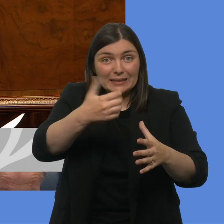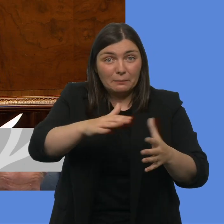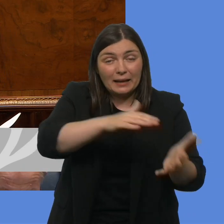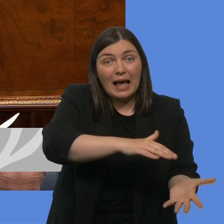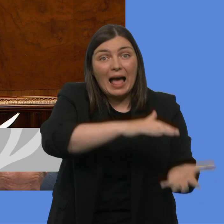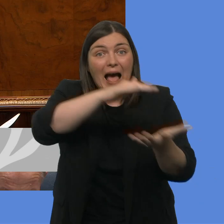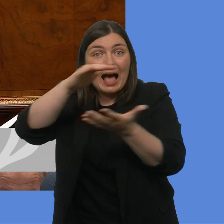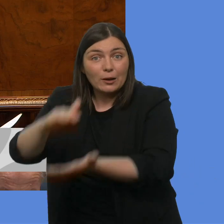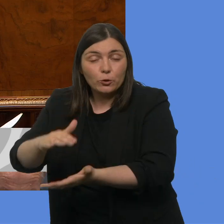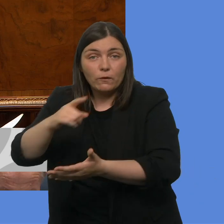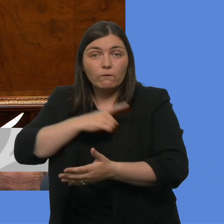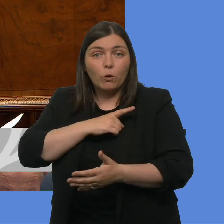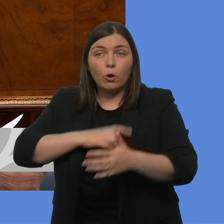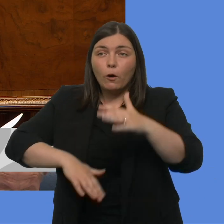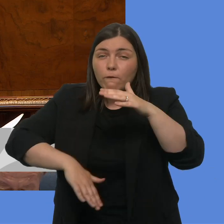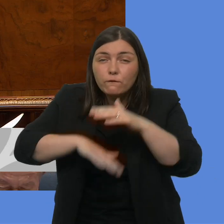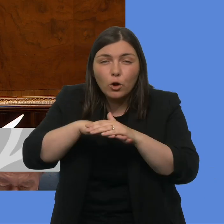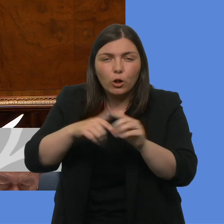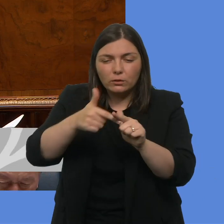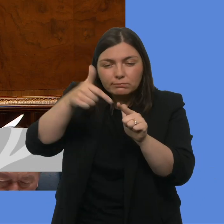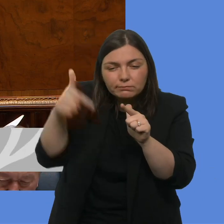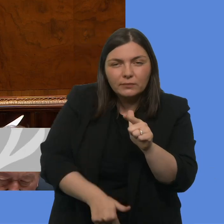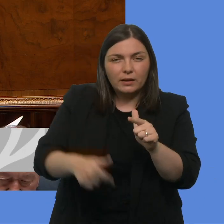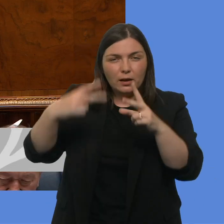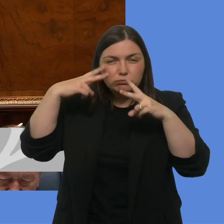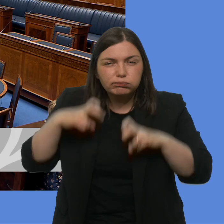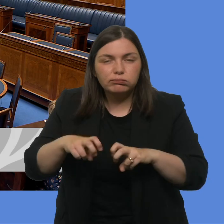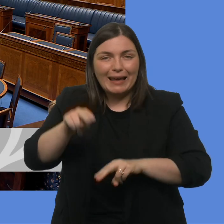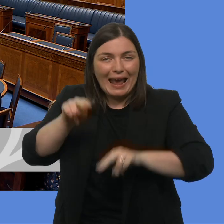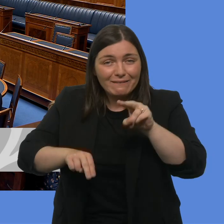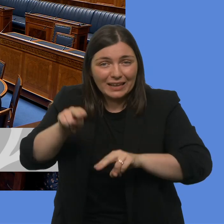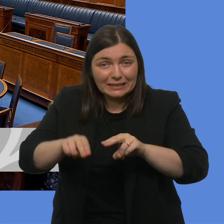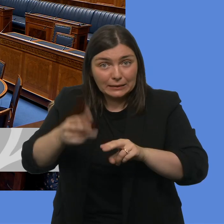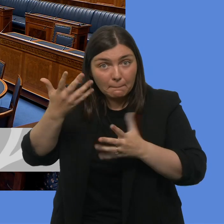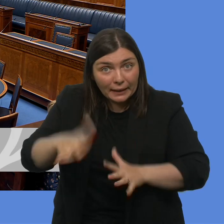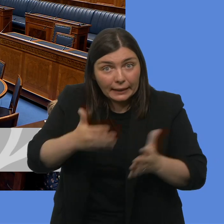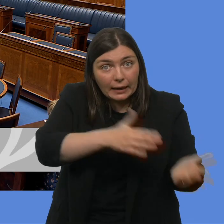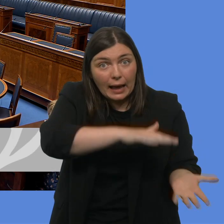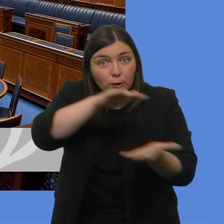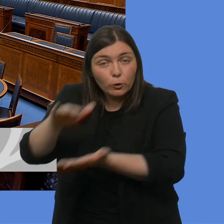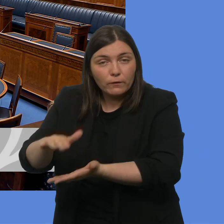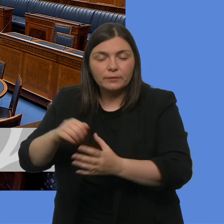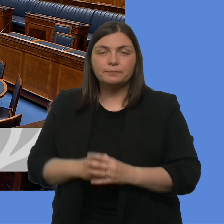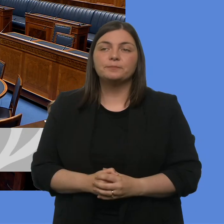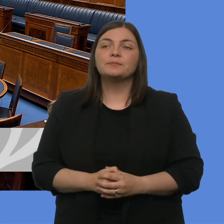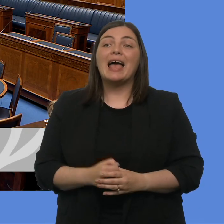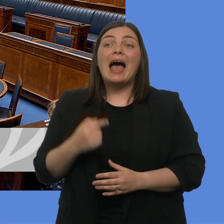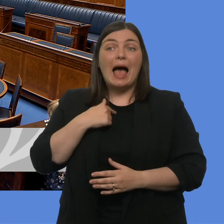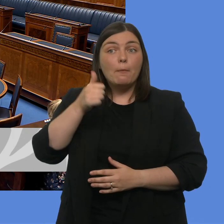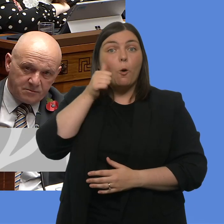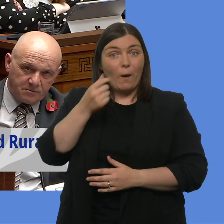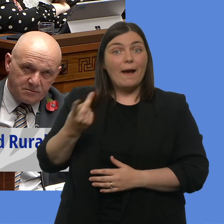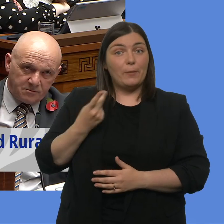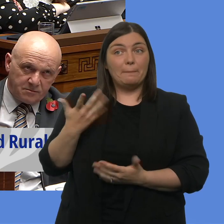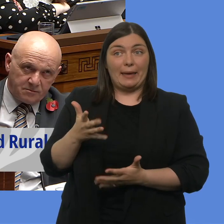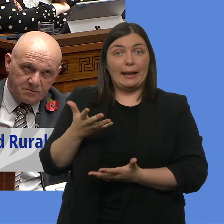a full, thorough, independent investigation? Minister. I'm aware of the correspondence that the member has